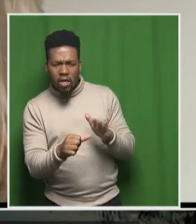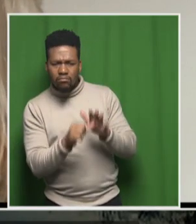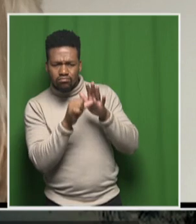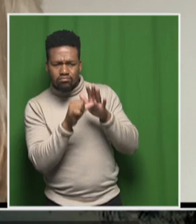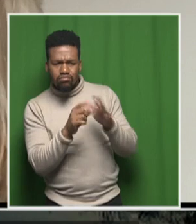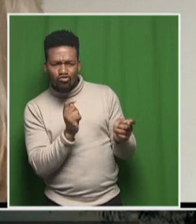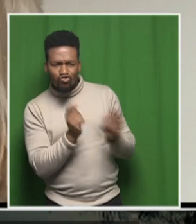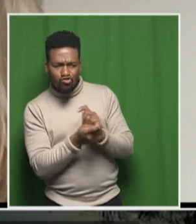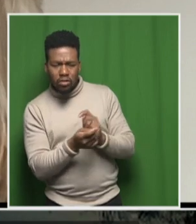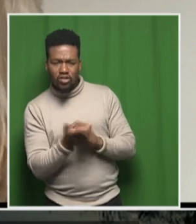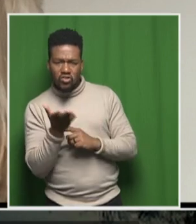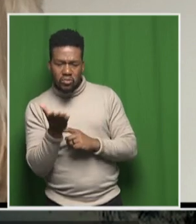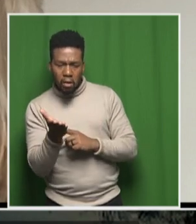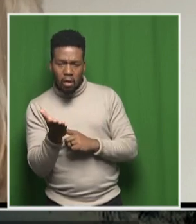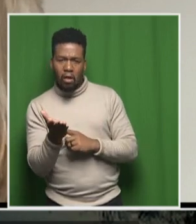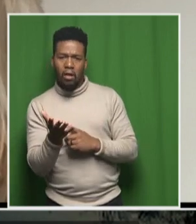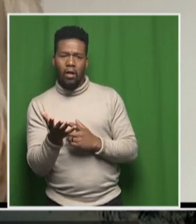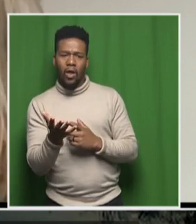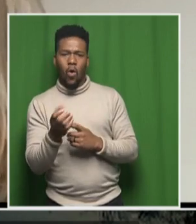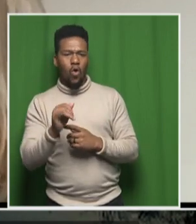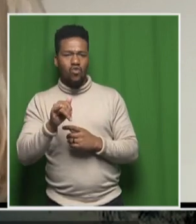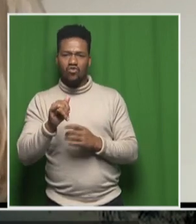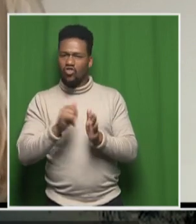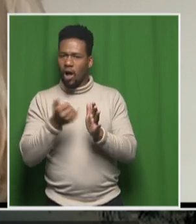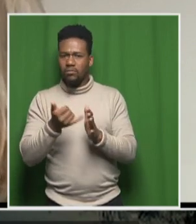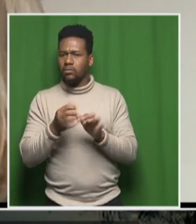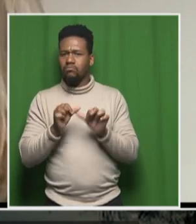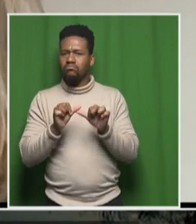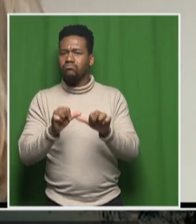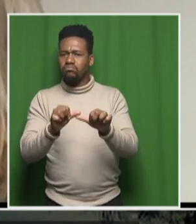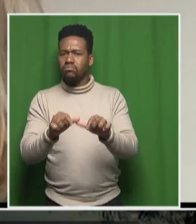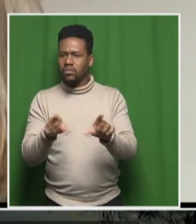the restoration of the factory, or it just remained as is?